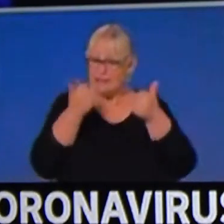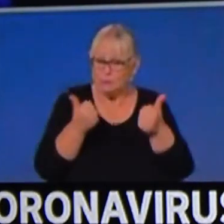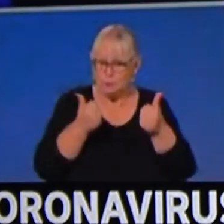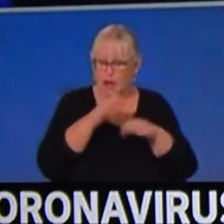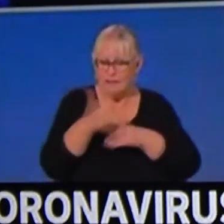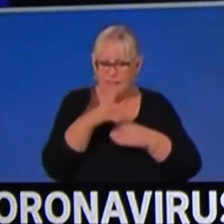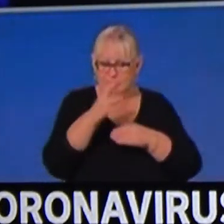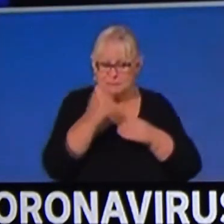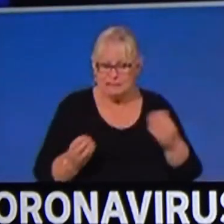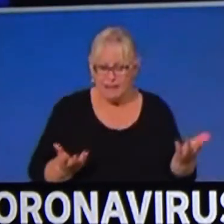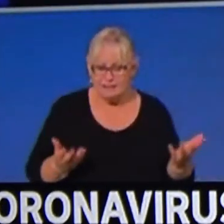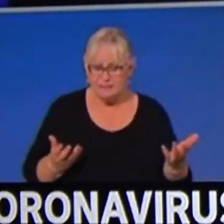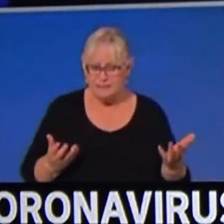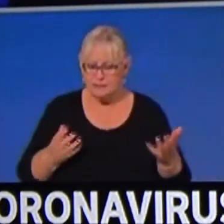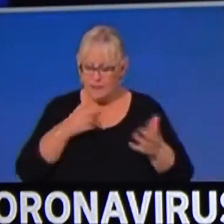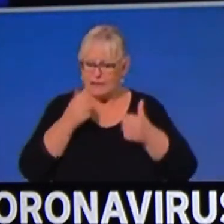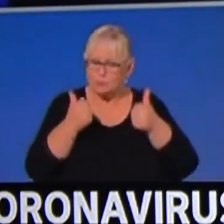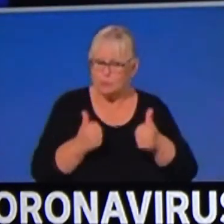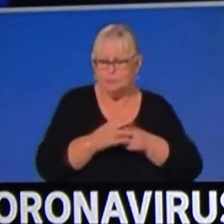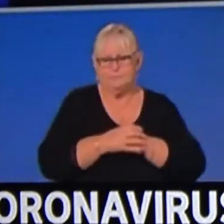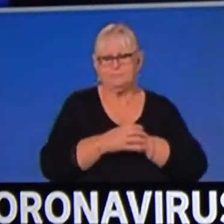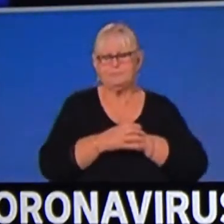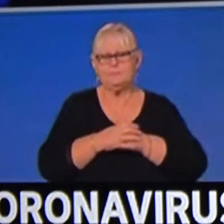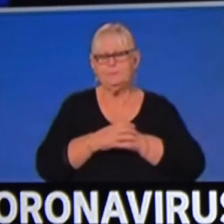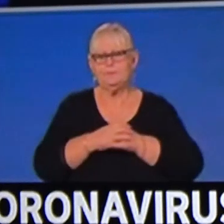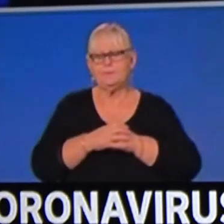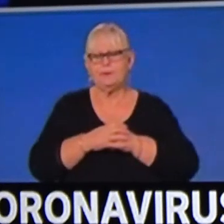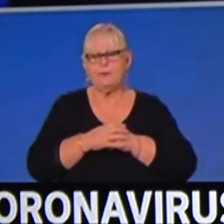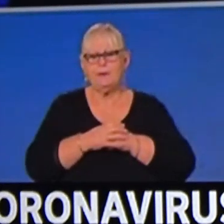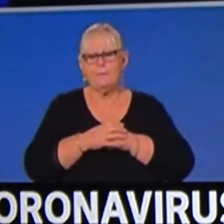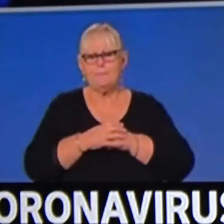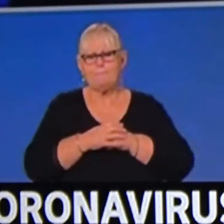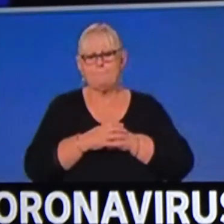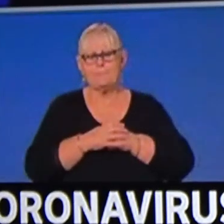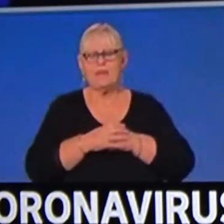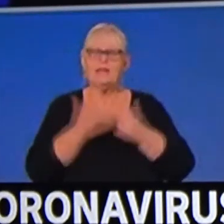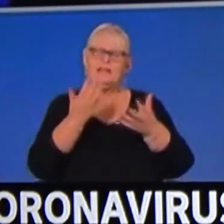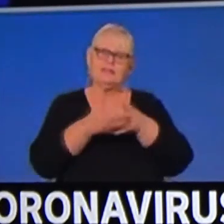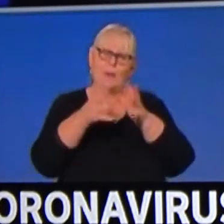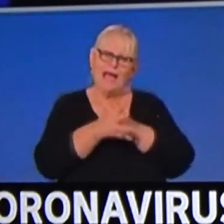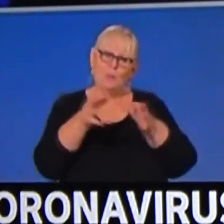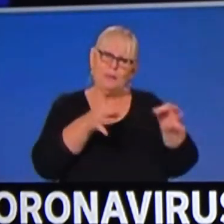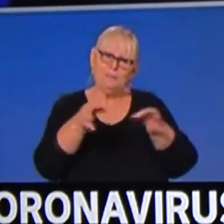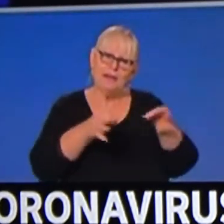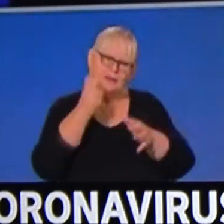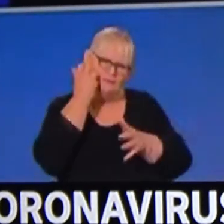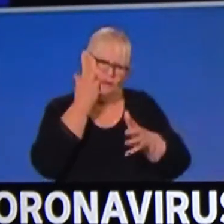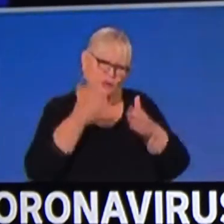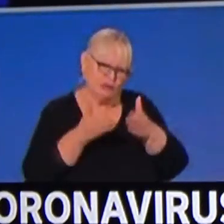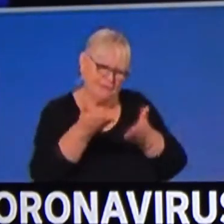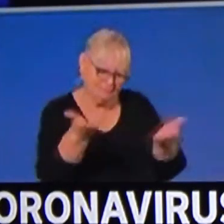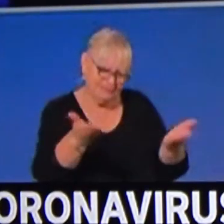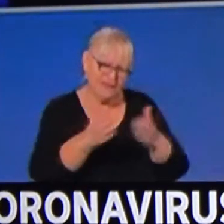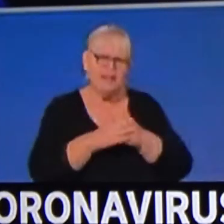people currently suffering from the coronavirus. On the road out, there are